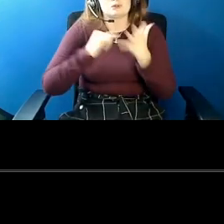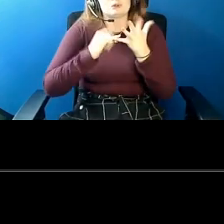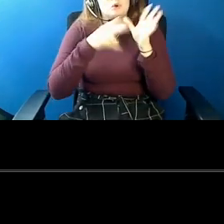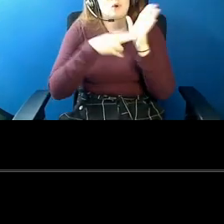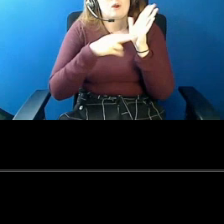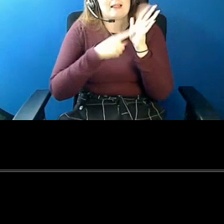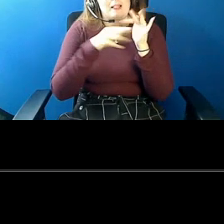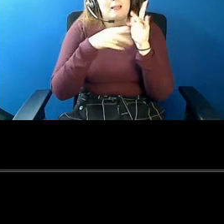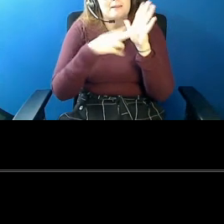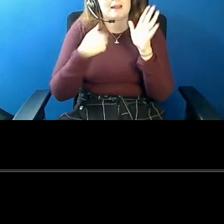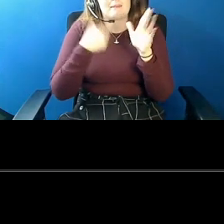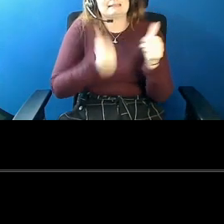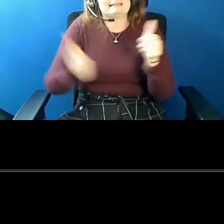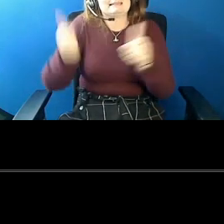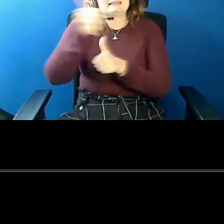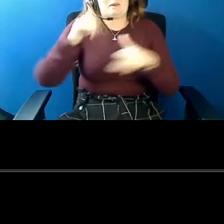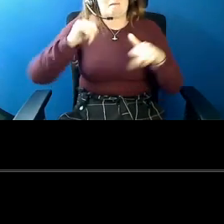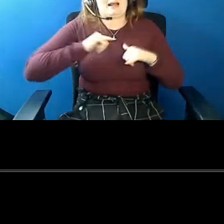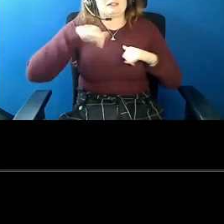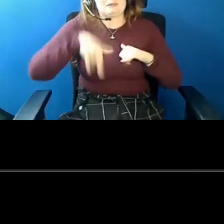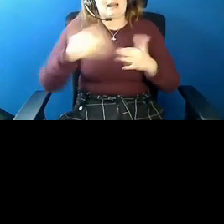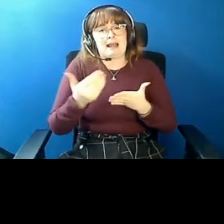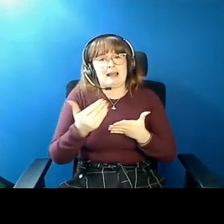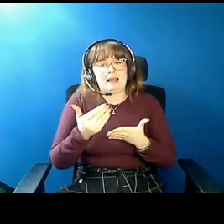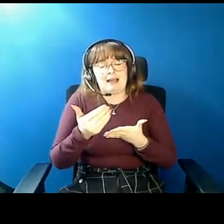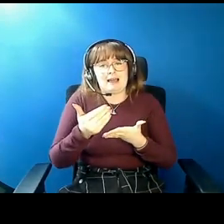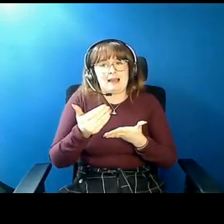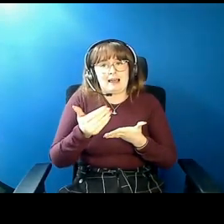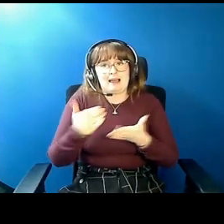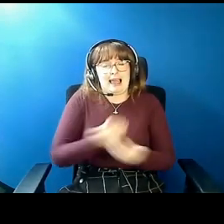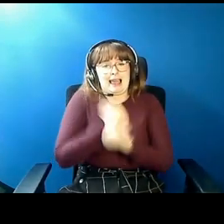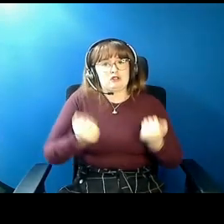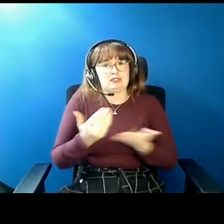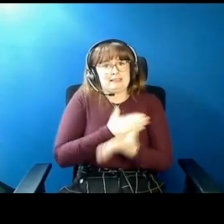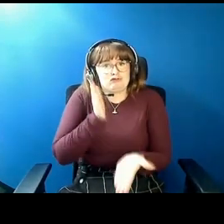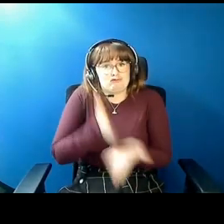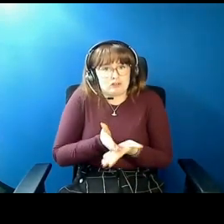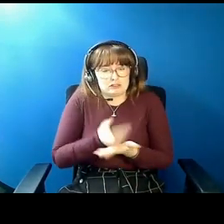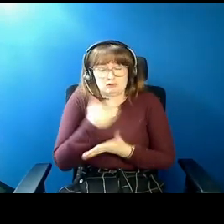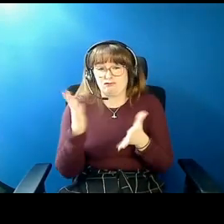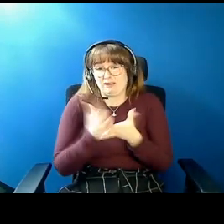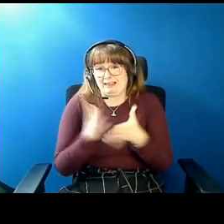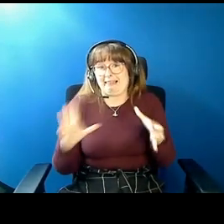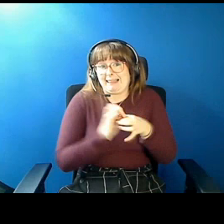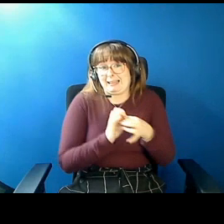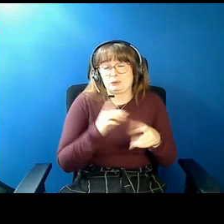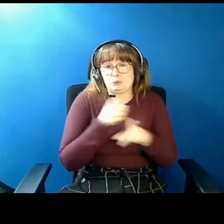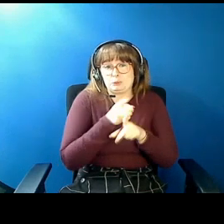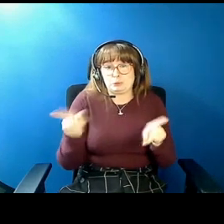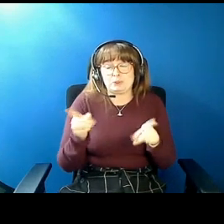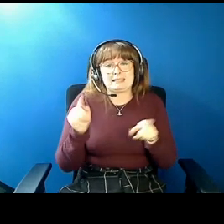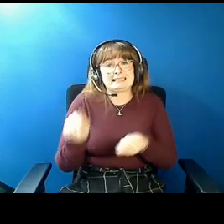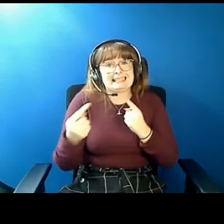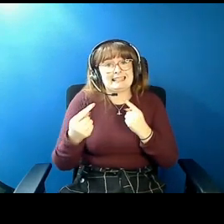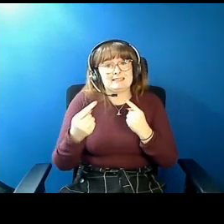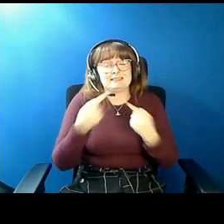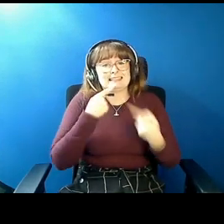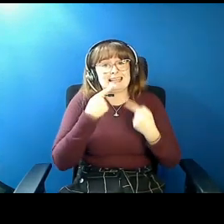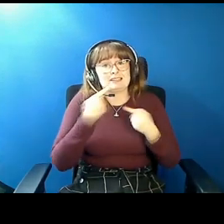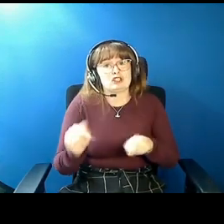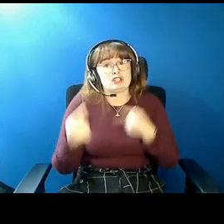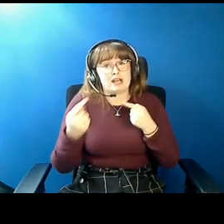Manager of the Data and Digital team at Energy Saving Trust. So building off of Gordon's discussion there on the data challenge, I'll be discussing some ways we can